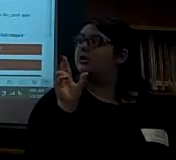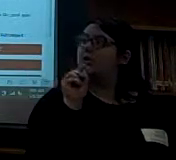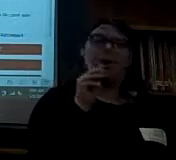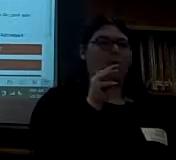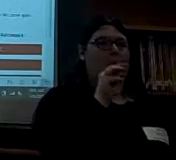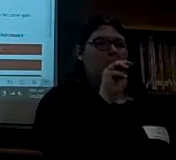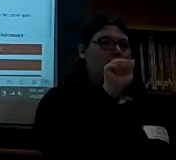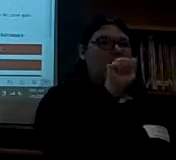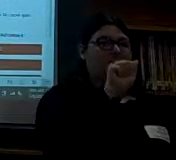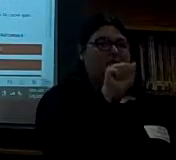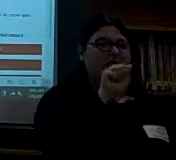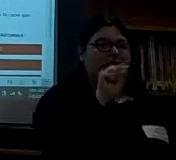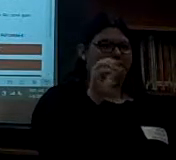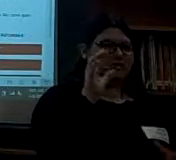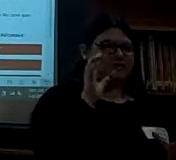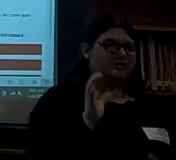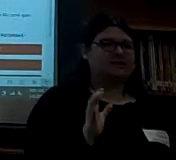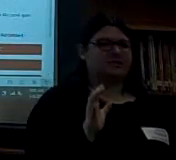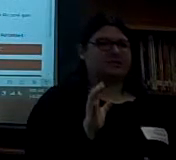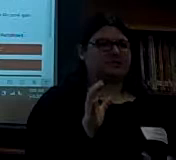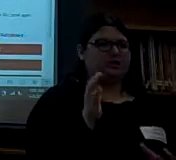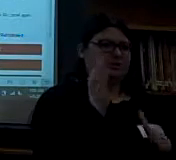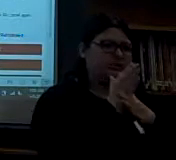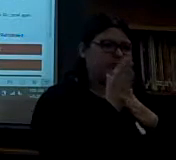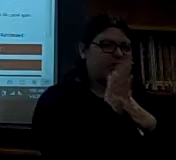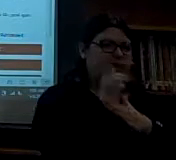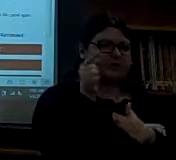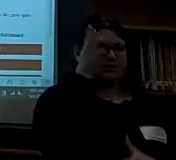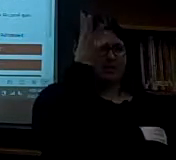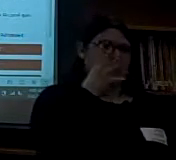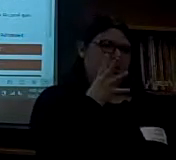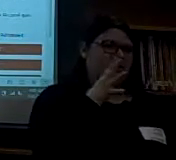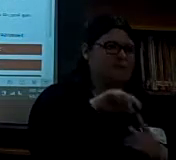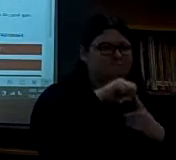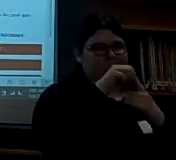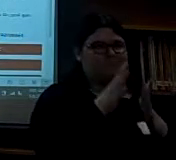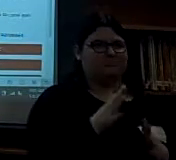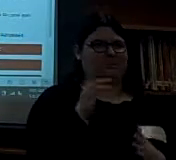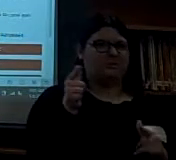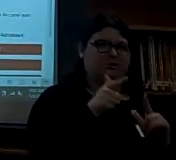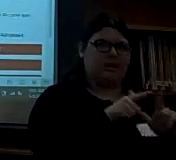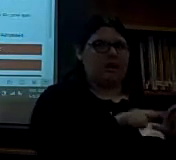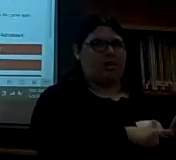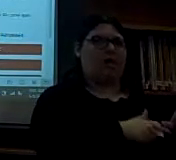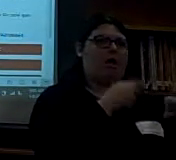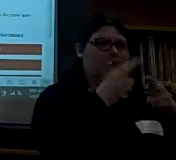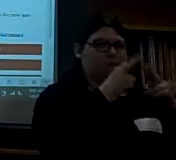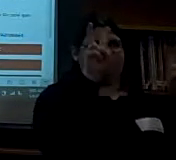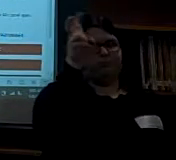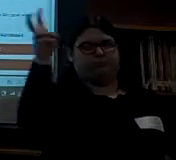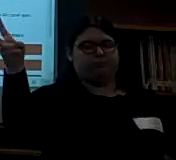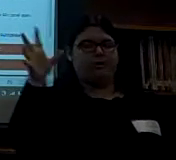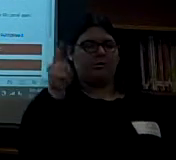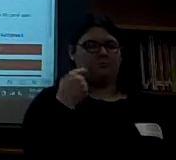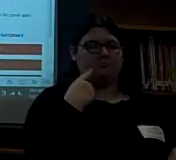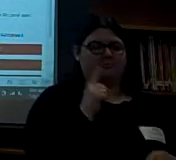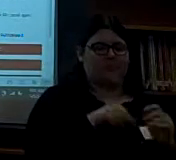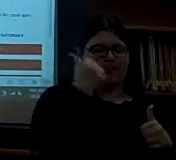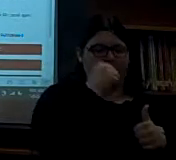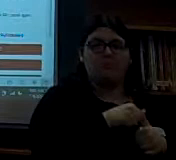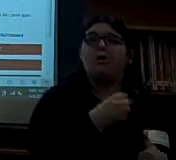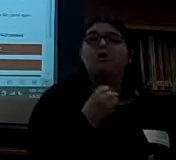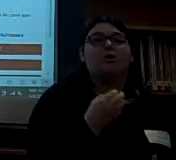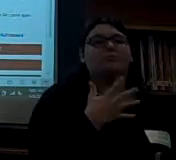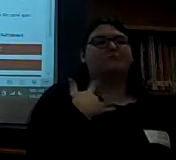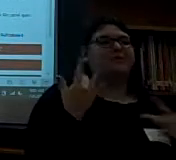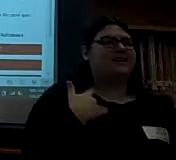a master's in clinical psychology, and she's a parenting specialist. And she has a longer title than that, but I'll let her give you. But anyway, I'm really